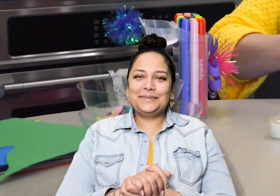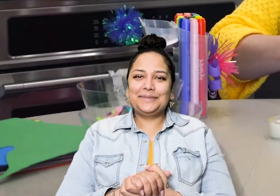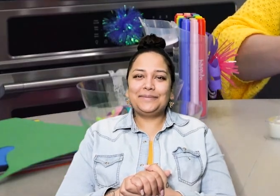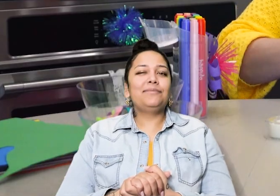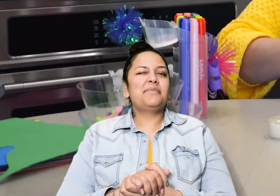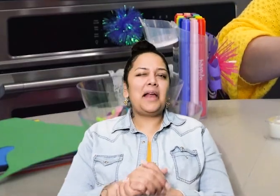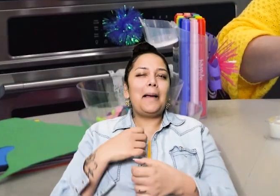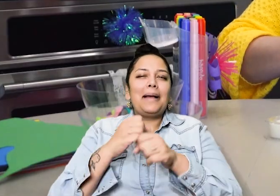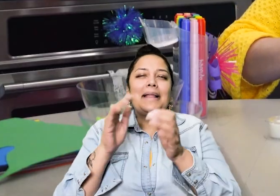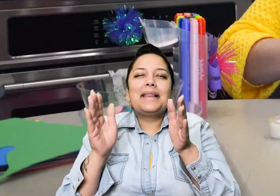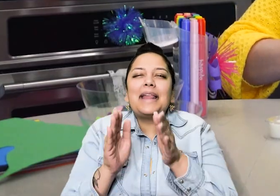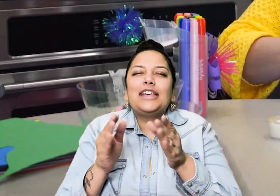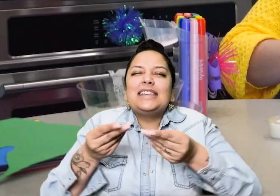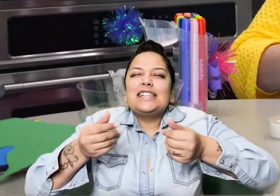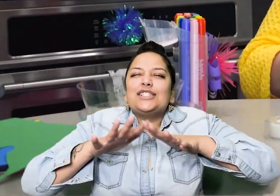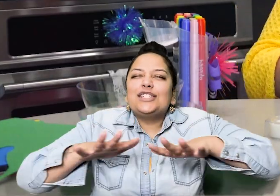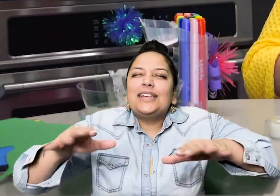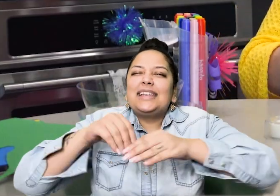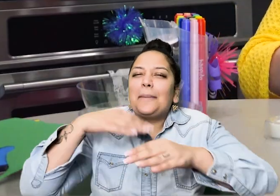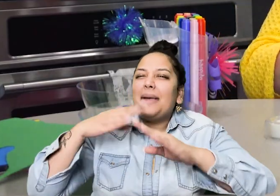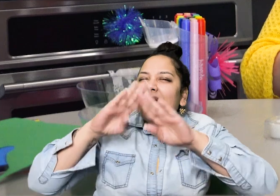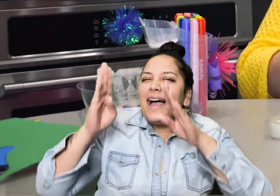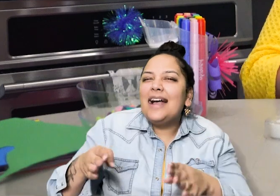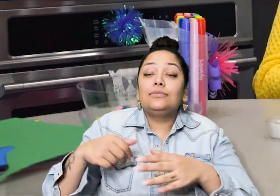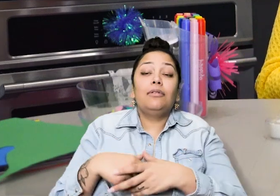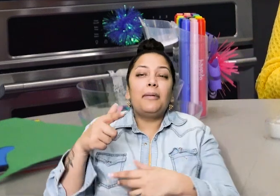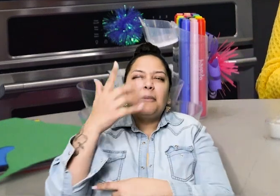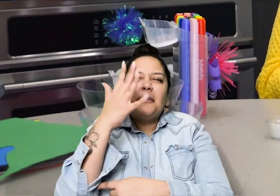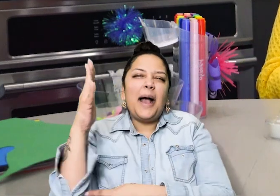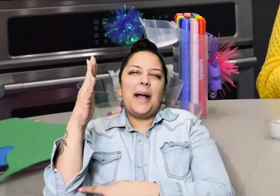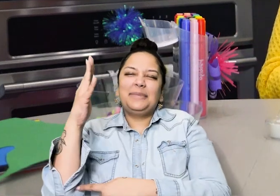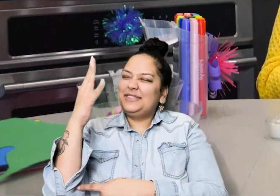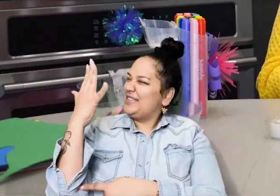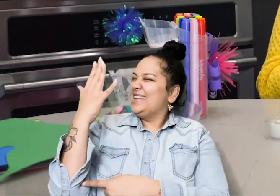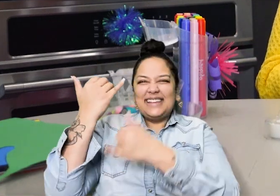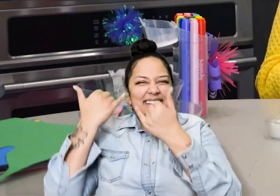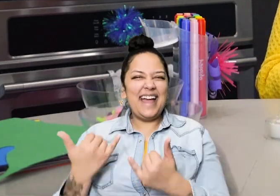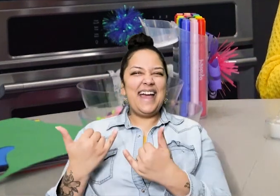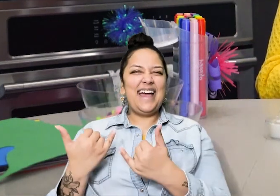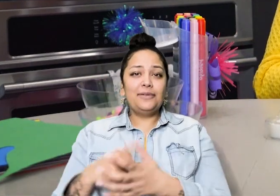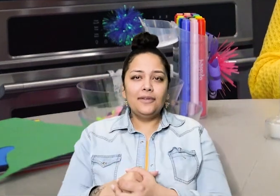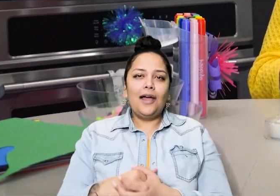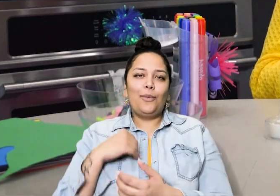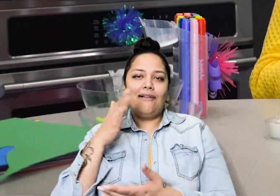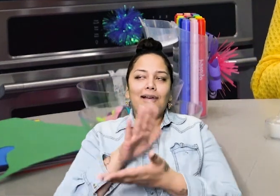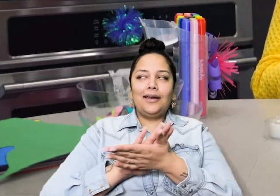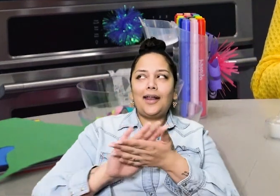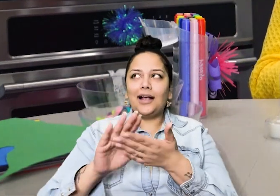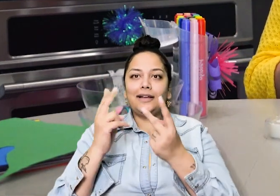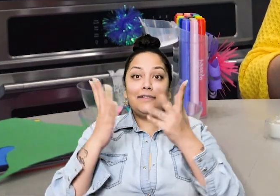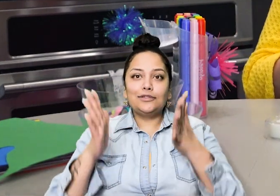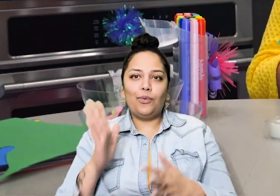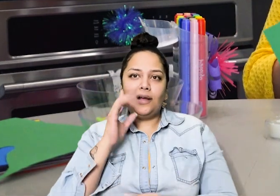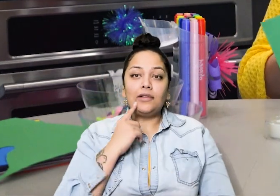I can make like a mini desert in my house with this palm tree now. I bet some